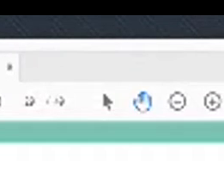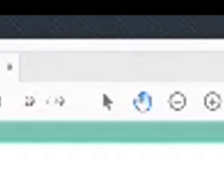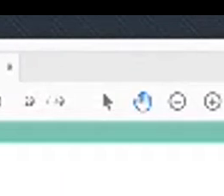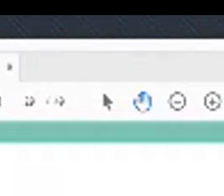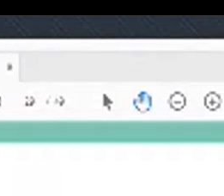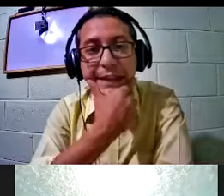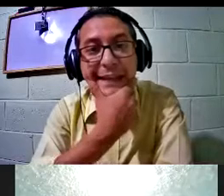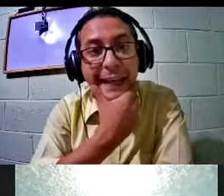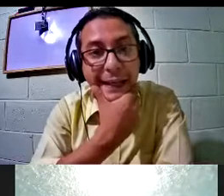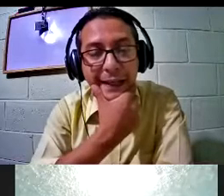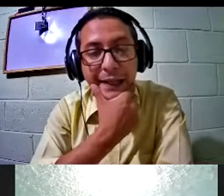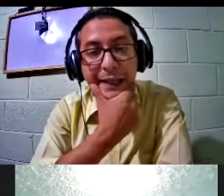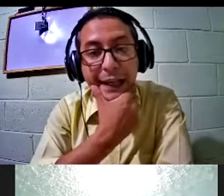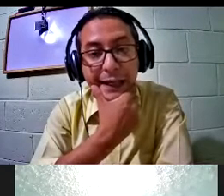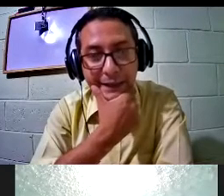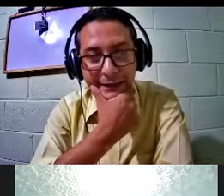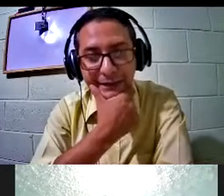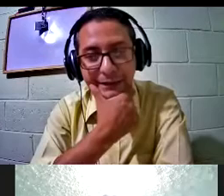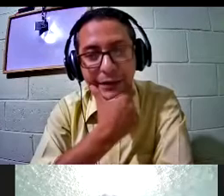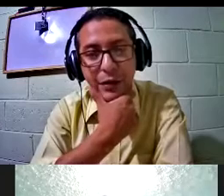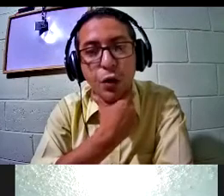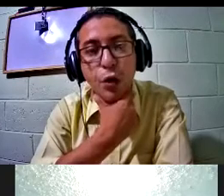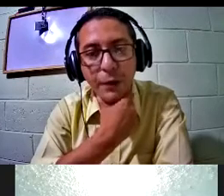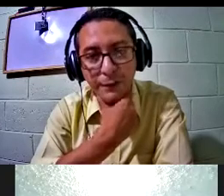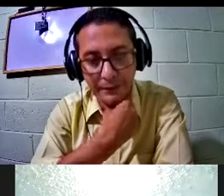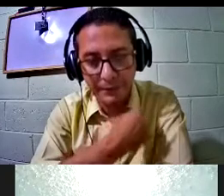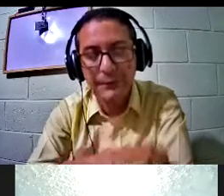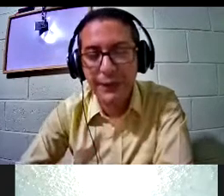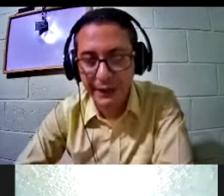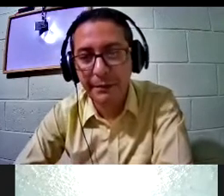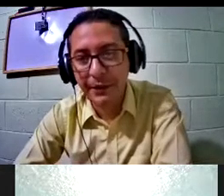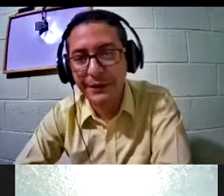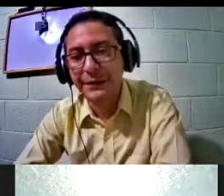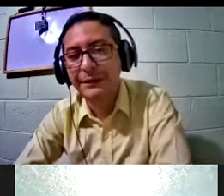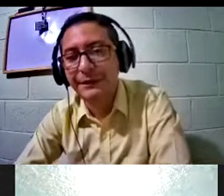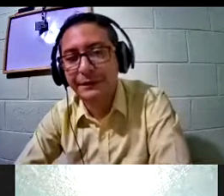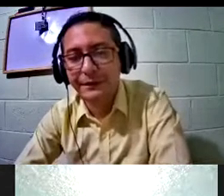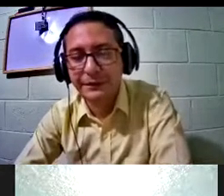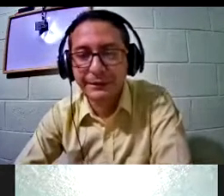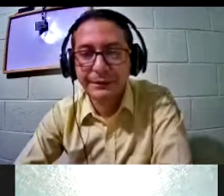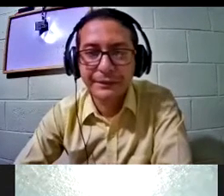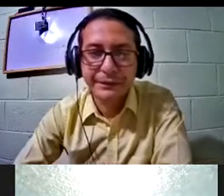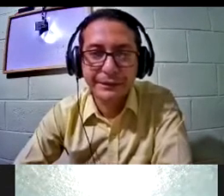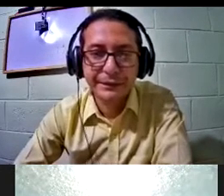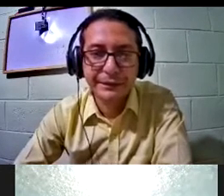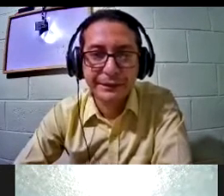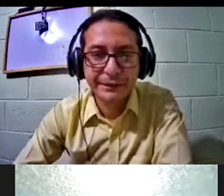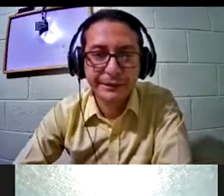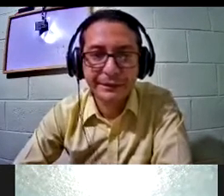¿Qué programación? ¿Qué, algo así ¿Quién? Es? ¿Quién? Oh, ¿quién programa? Yes, the person. Oh.